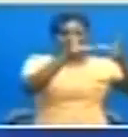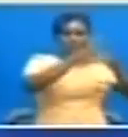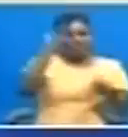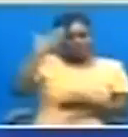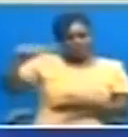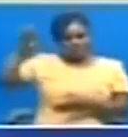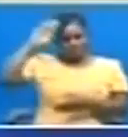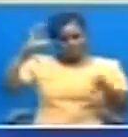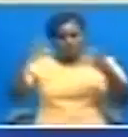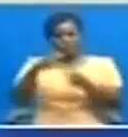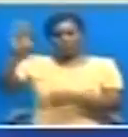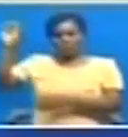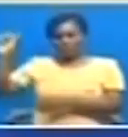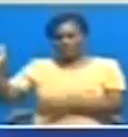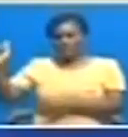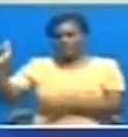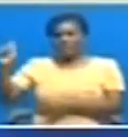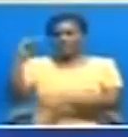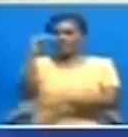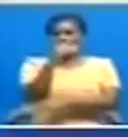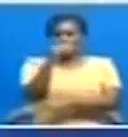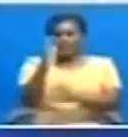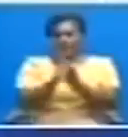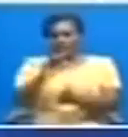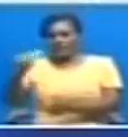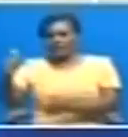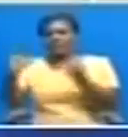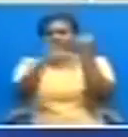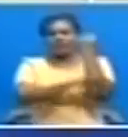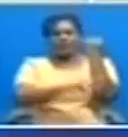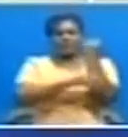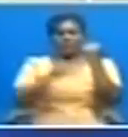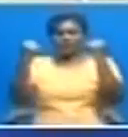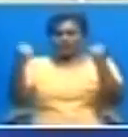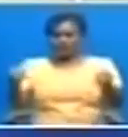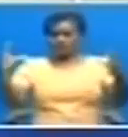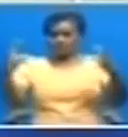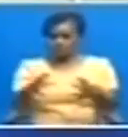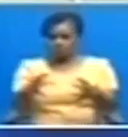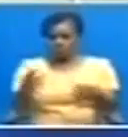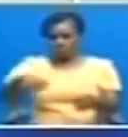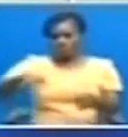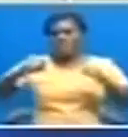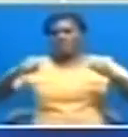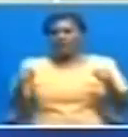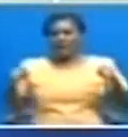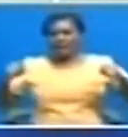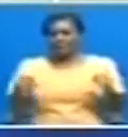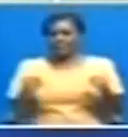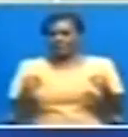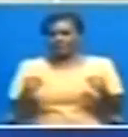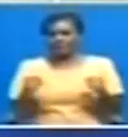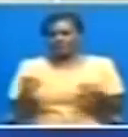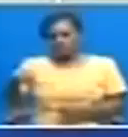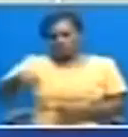placed in Pool A alongside Zambia, Spain and England Saxons. A very tough pool, so we are happy on that because